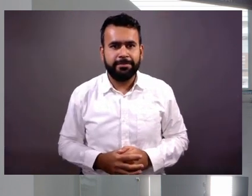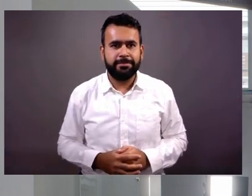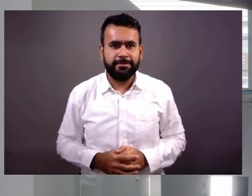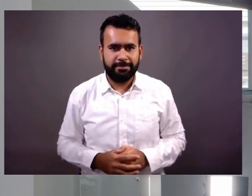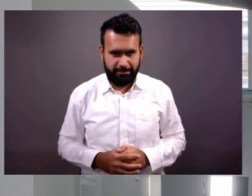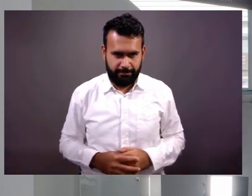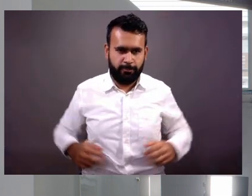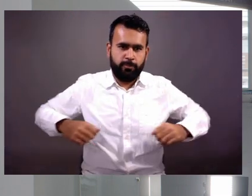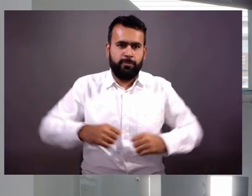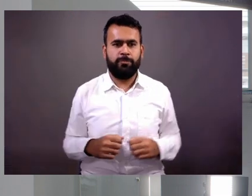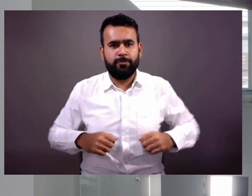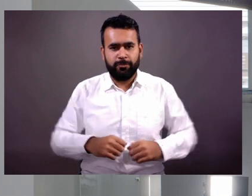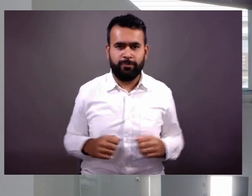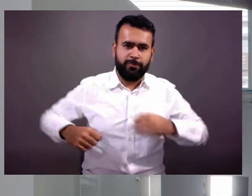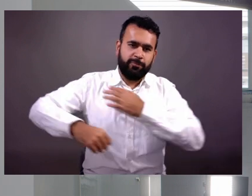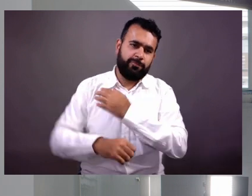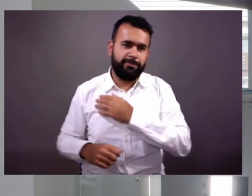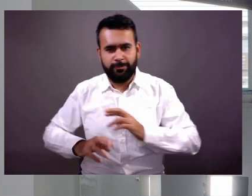All right, shake it out.